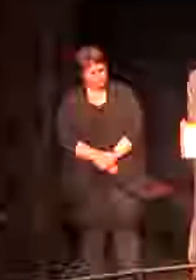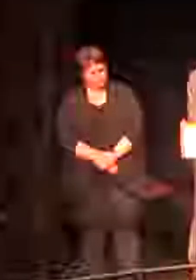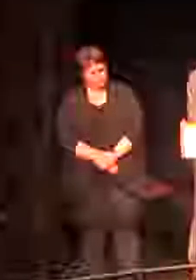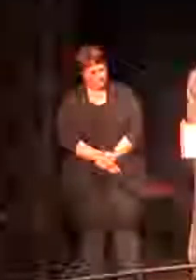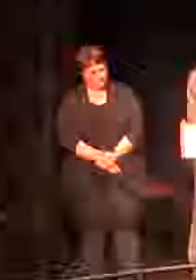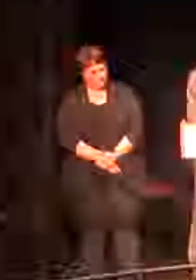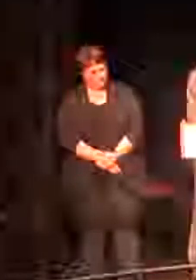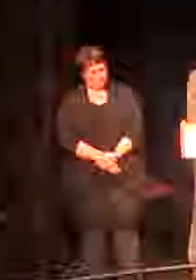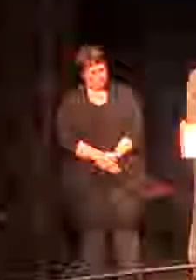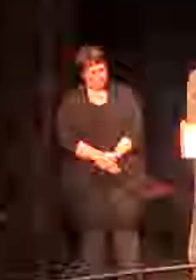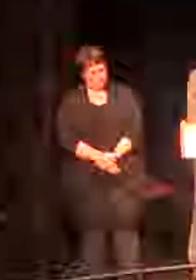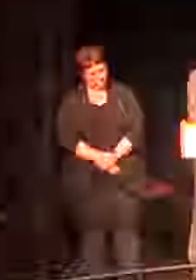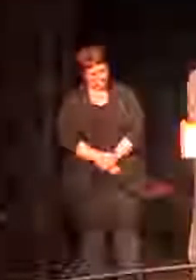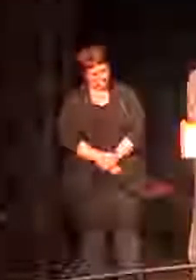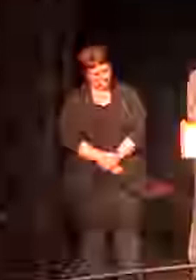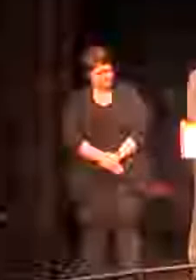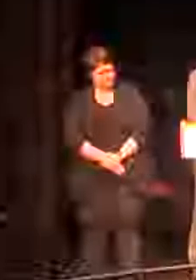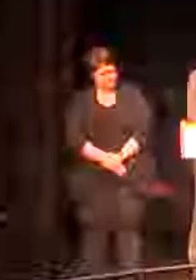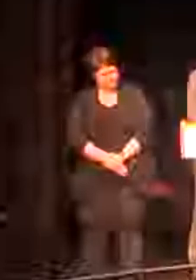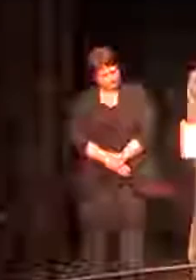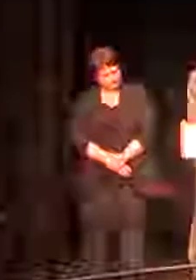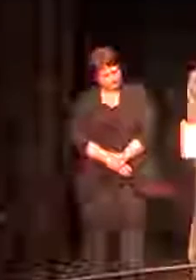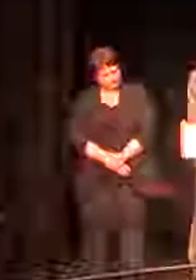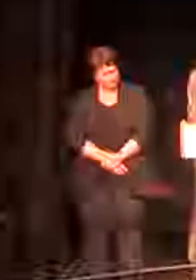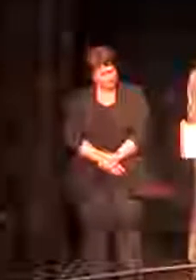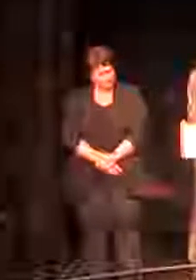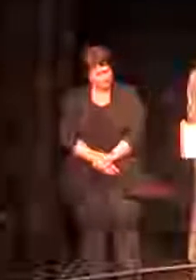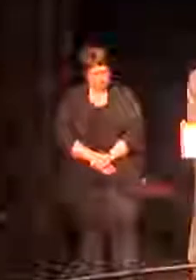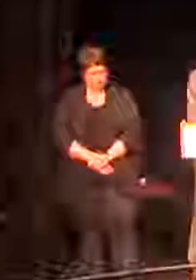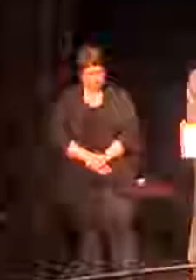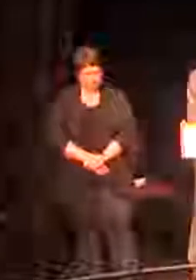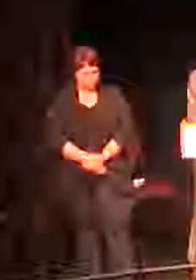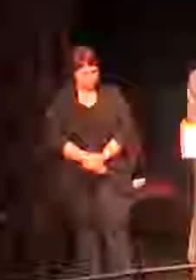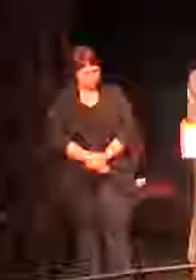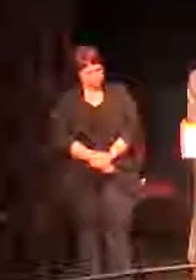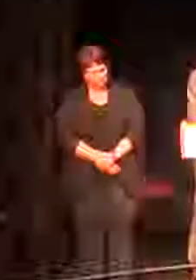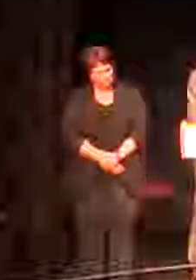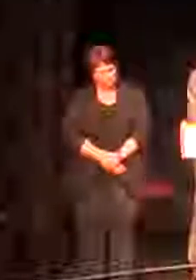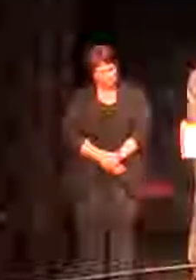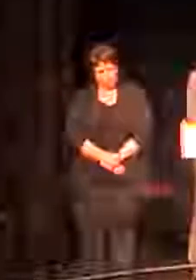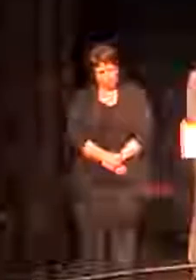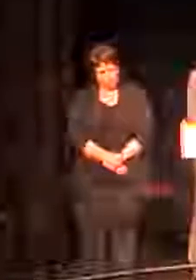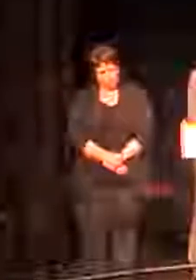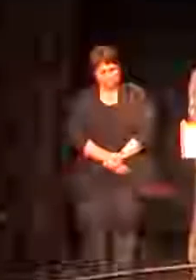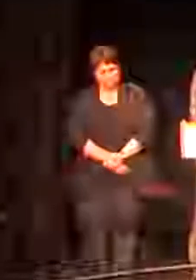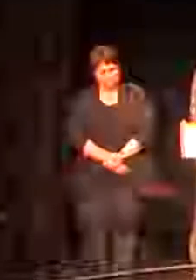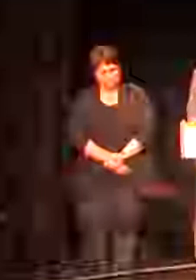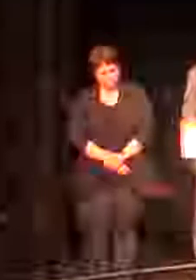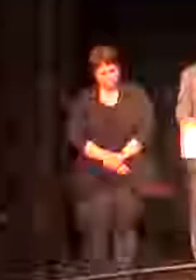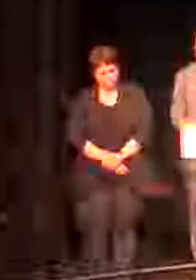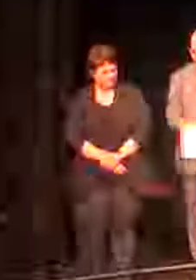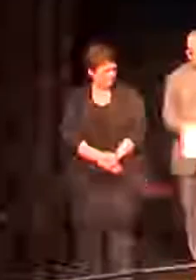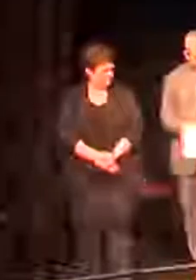collectively address this. It's a serious problem, and we need the government's attention. How are you going to